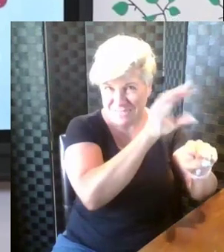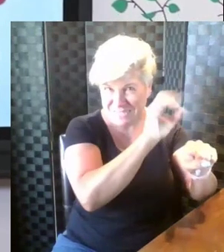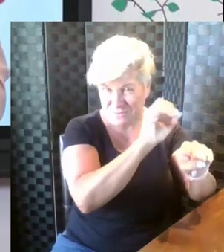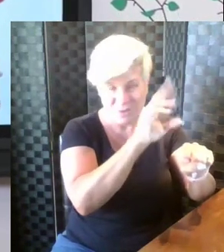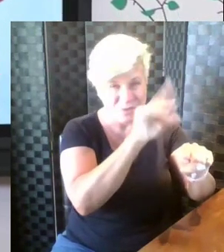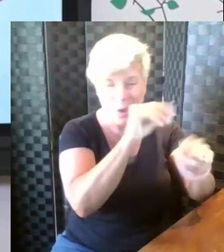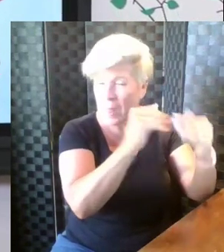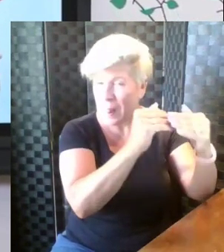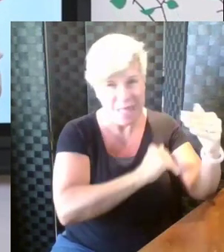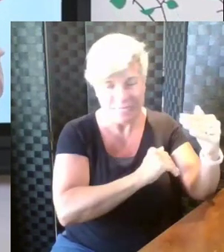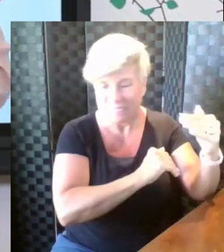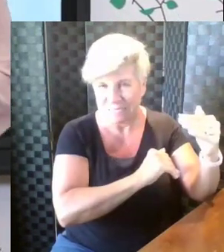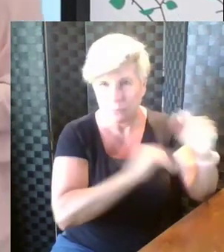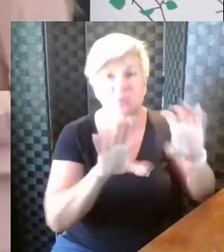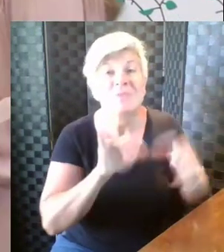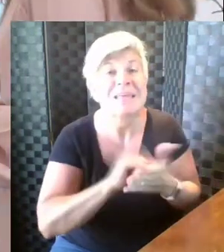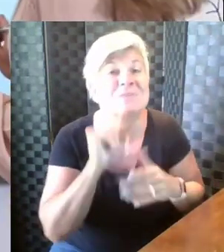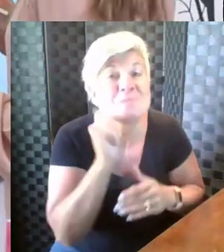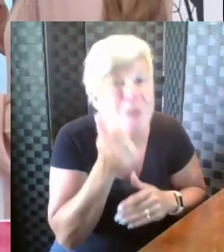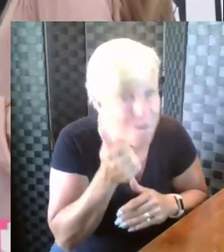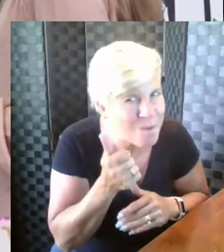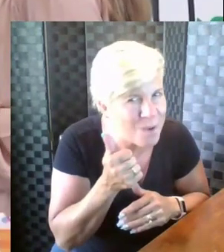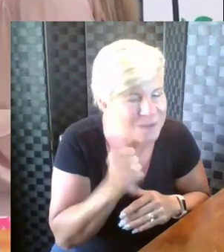less, and that's what we're doing tomorrow. Okay?